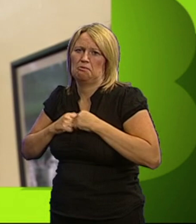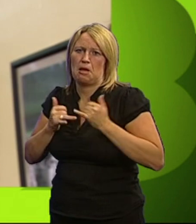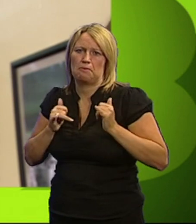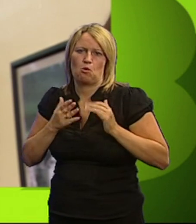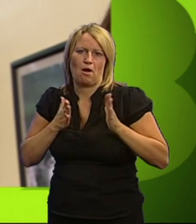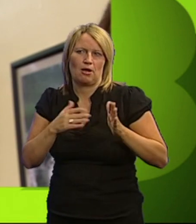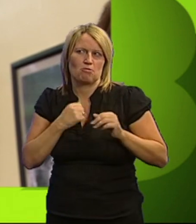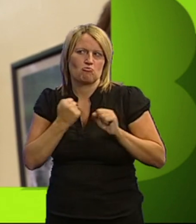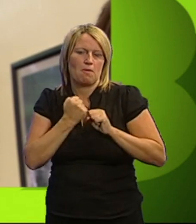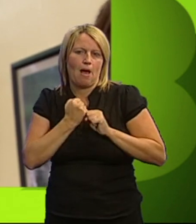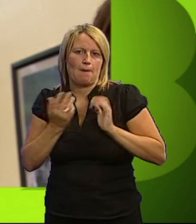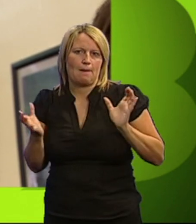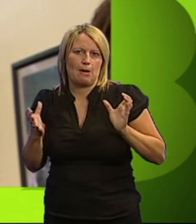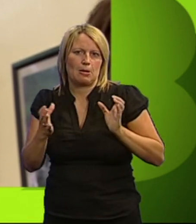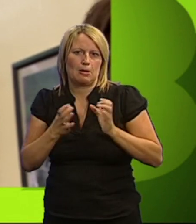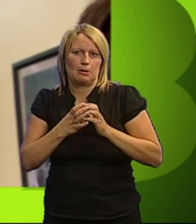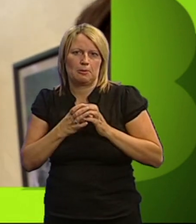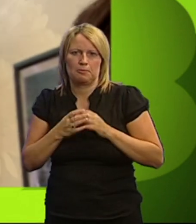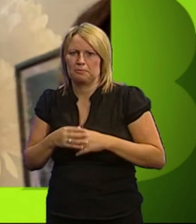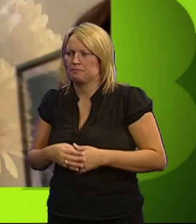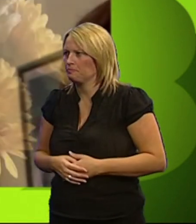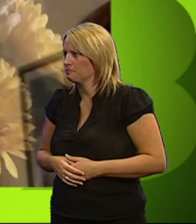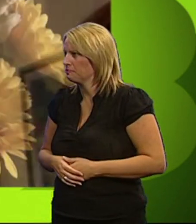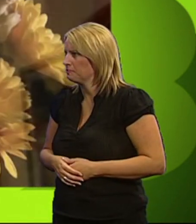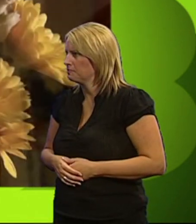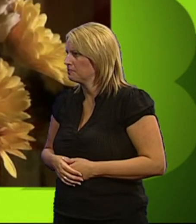Maybe there's a way we can fix it.